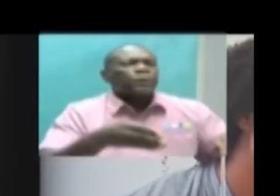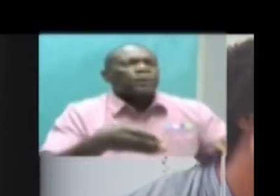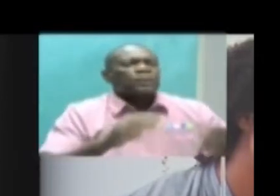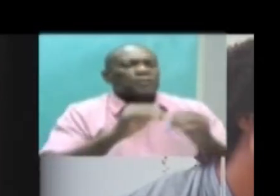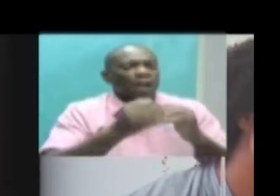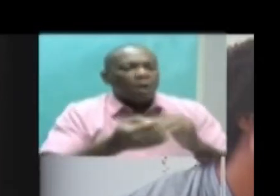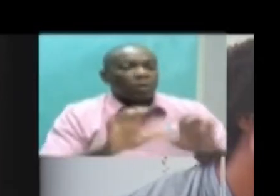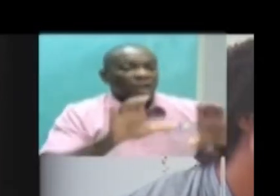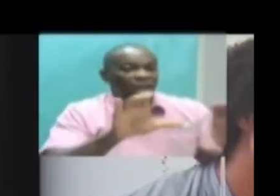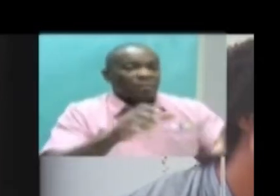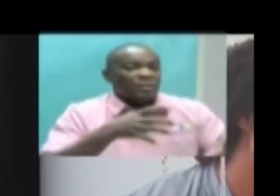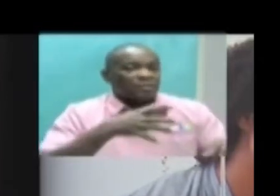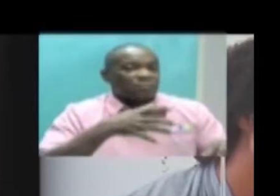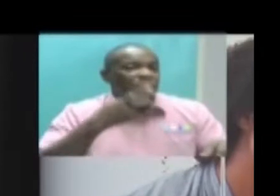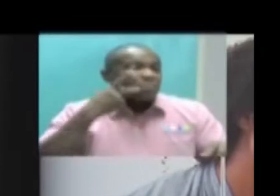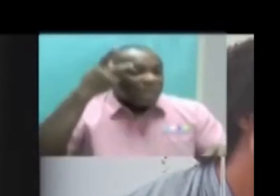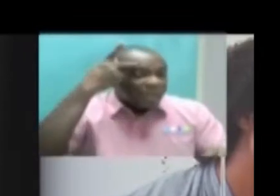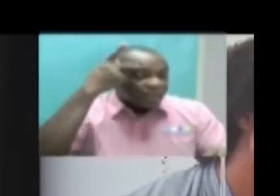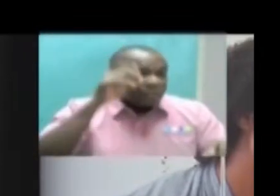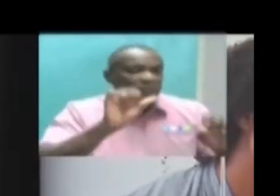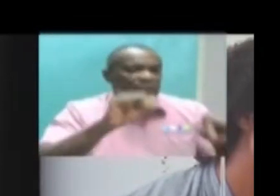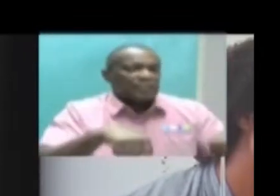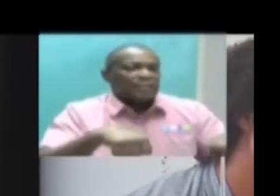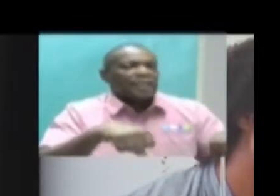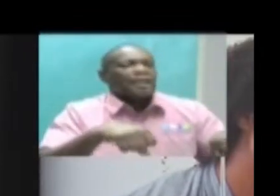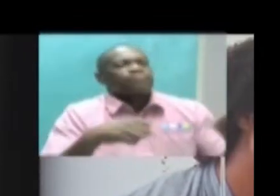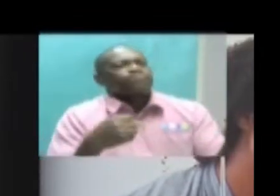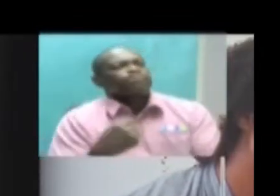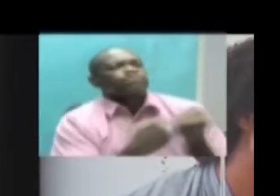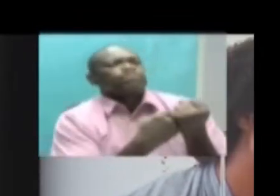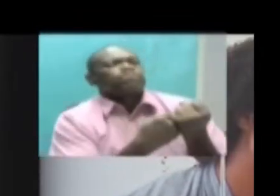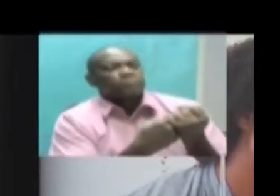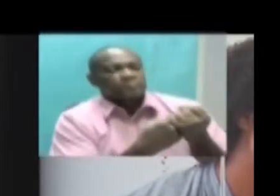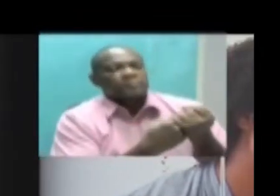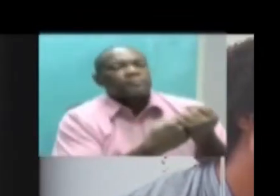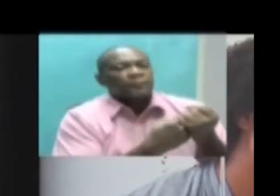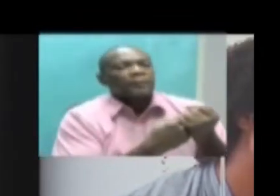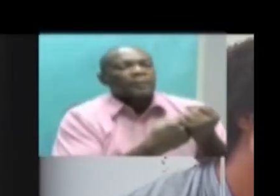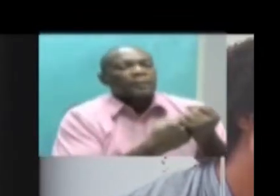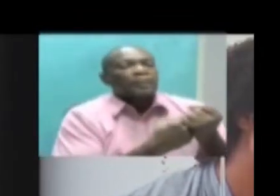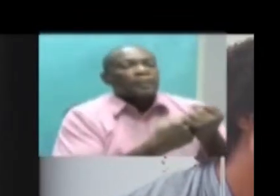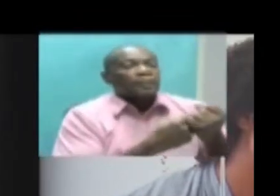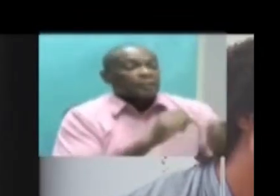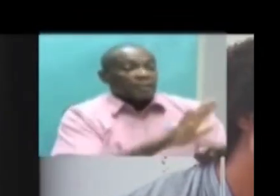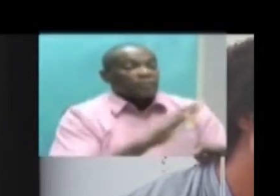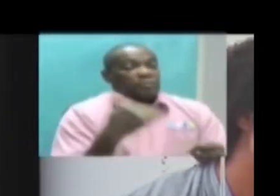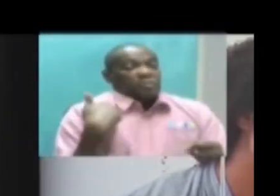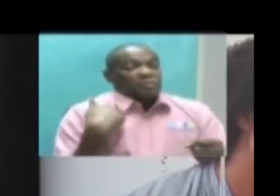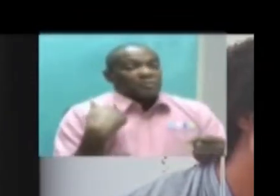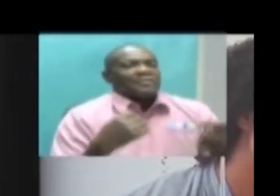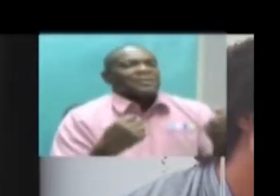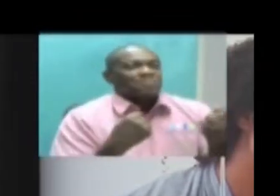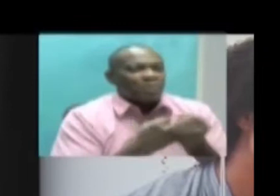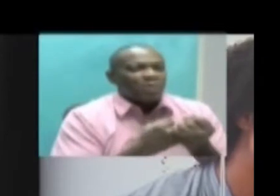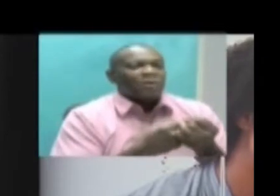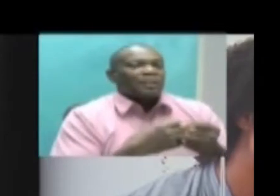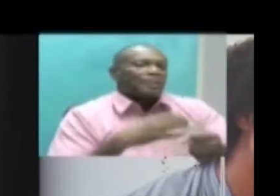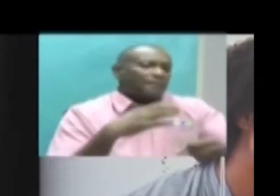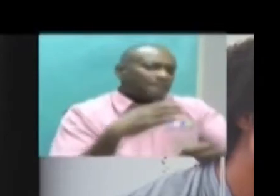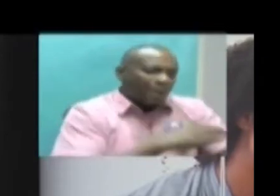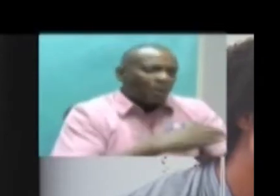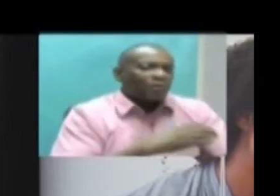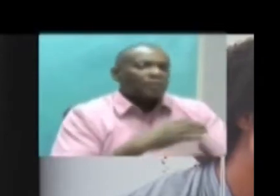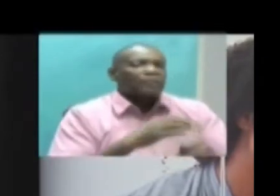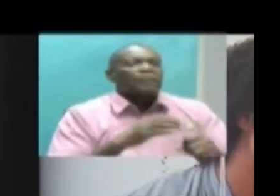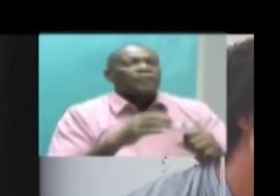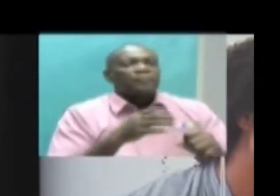Parenting Initiative is her brainchild, whose goal it is to support, educate, and empower Caribbean parent on a journey to